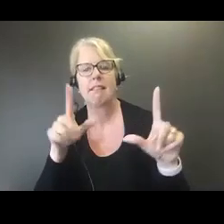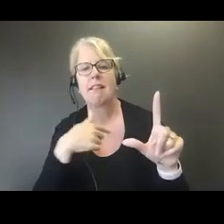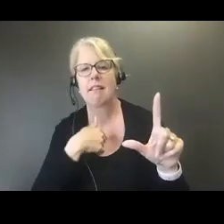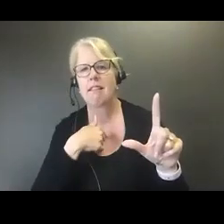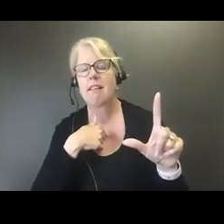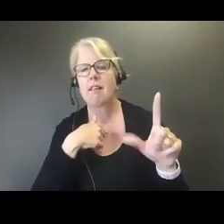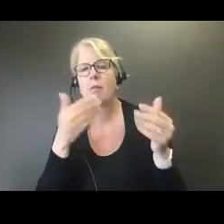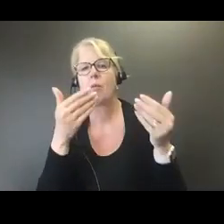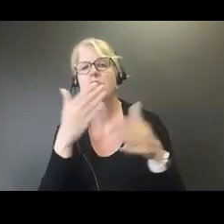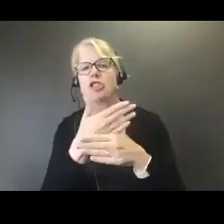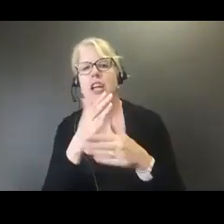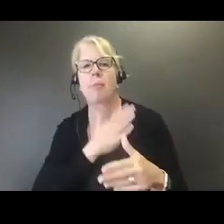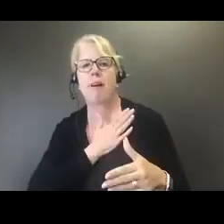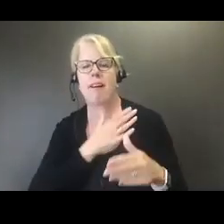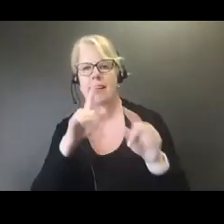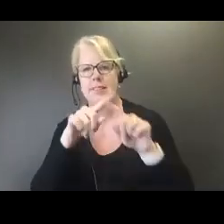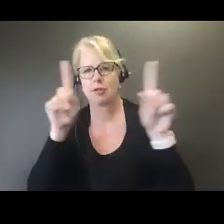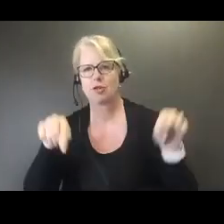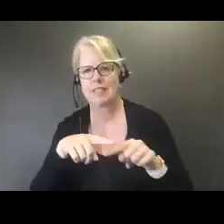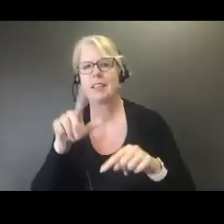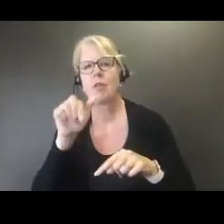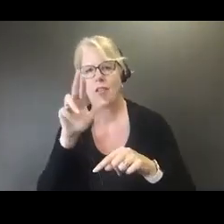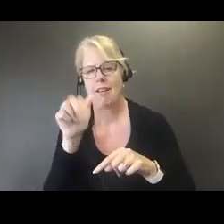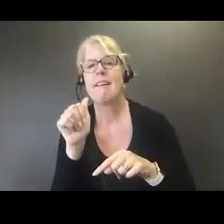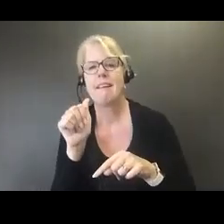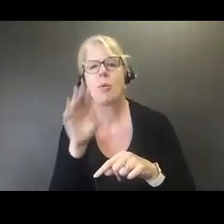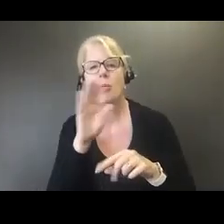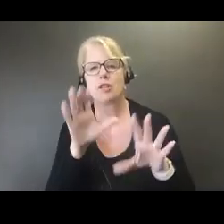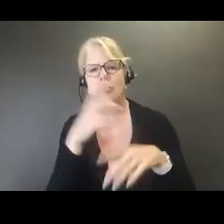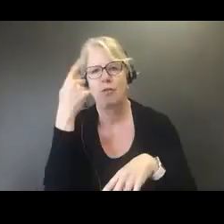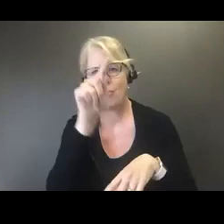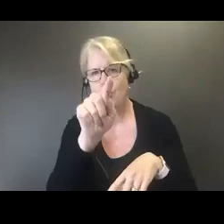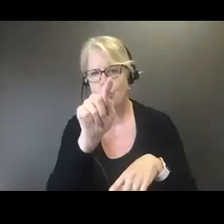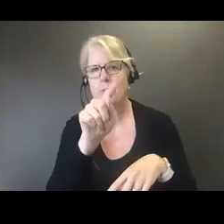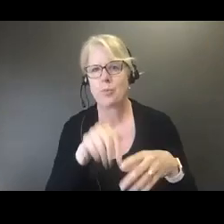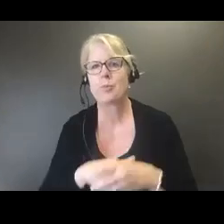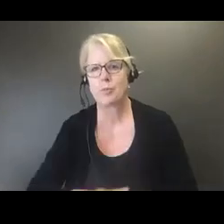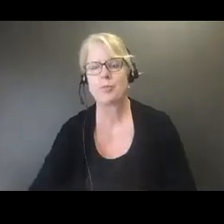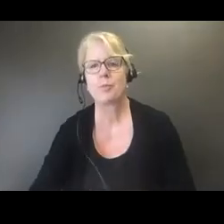will go ahead and share my screen. Okay.